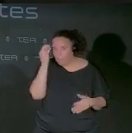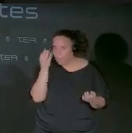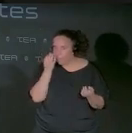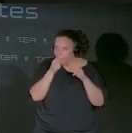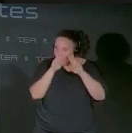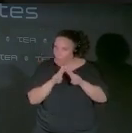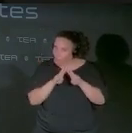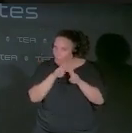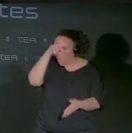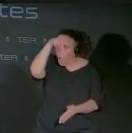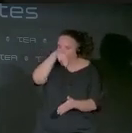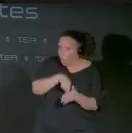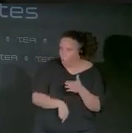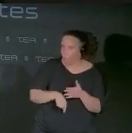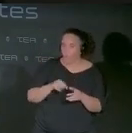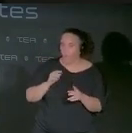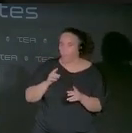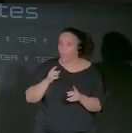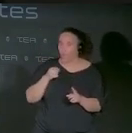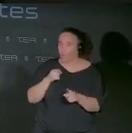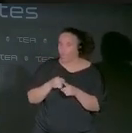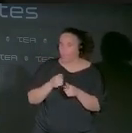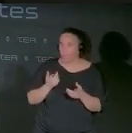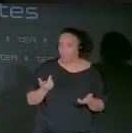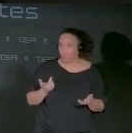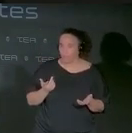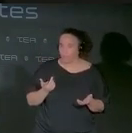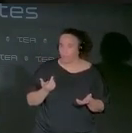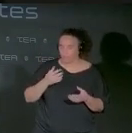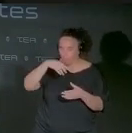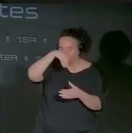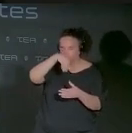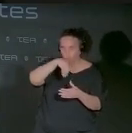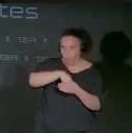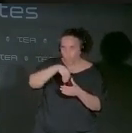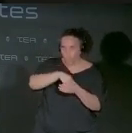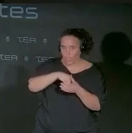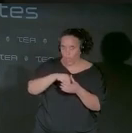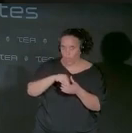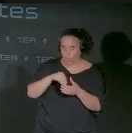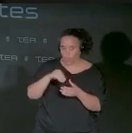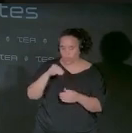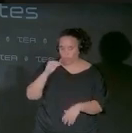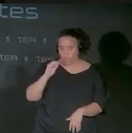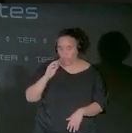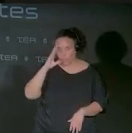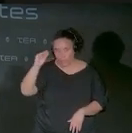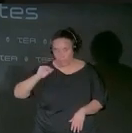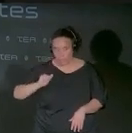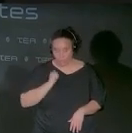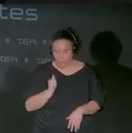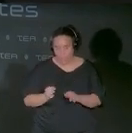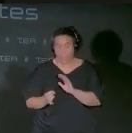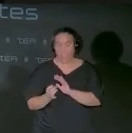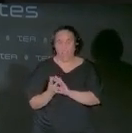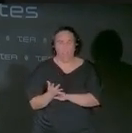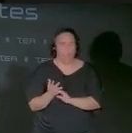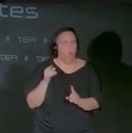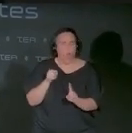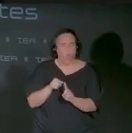AI. And then probably at some point, I'm not saying anytime soon, think how we